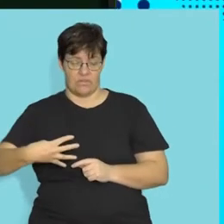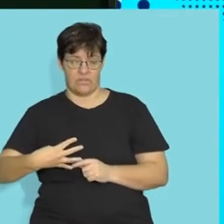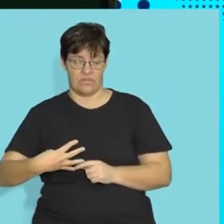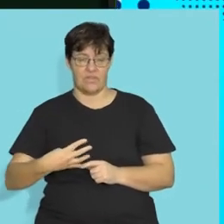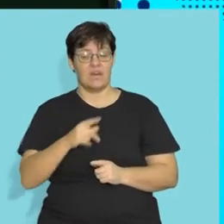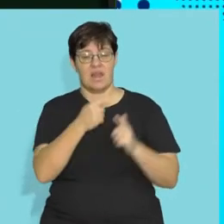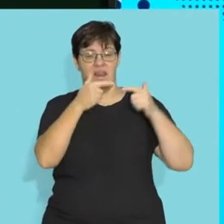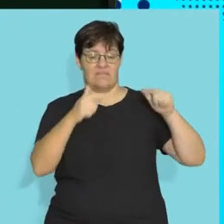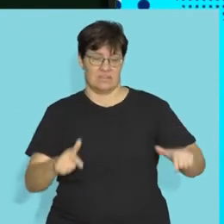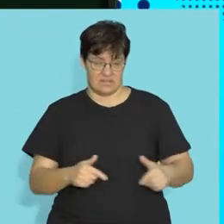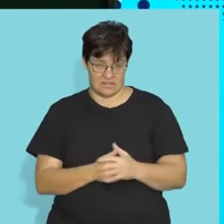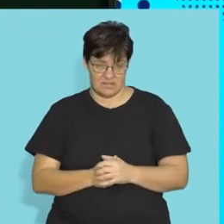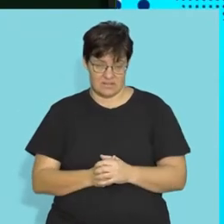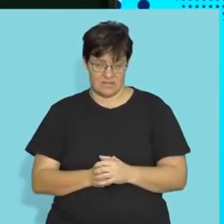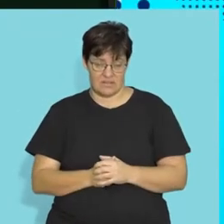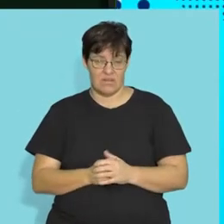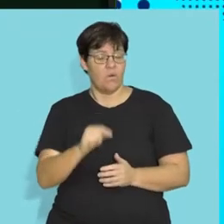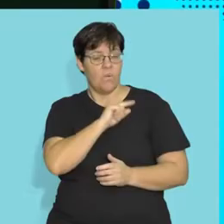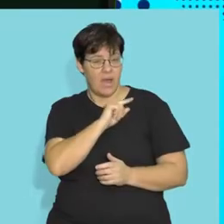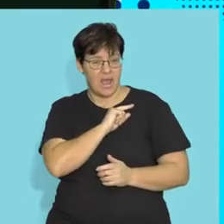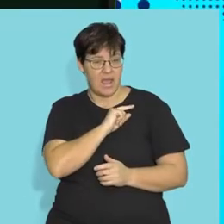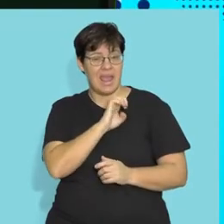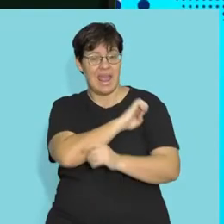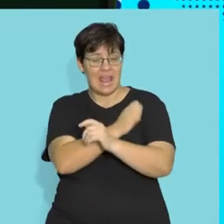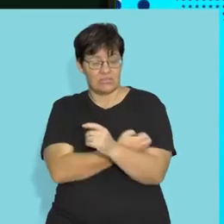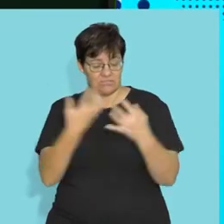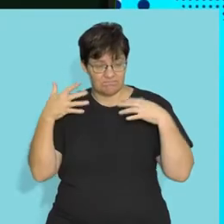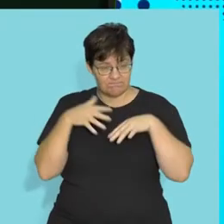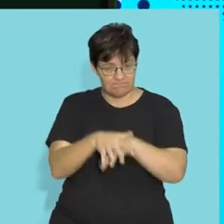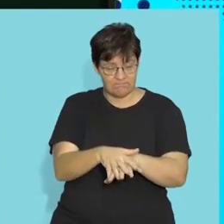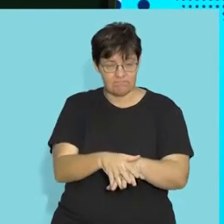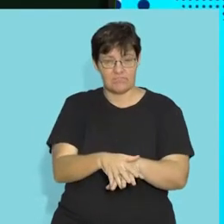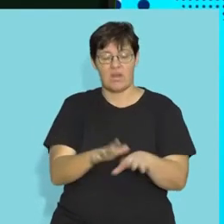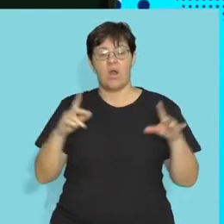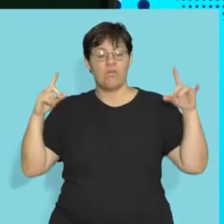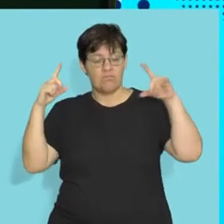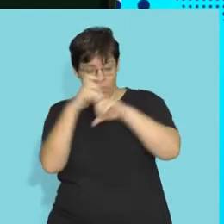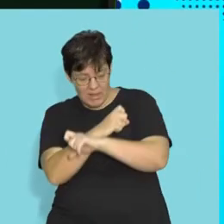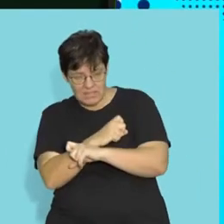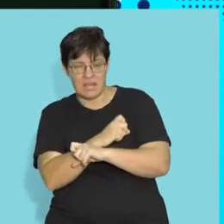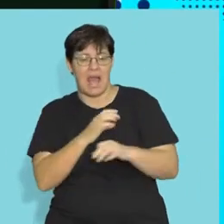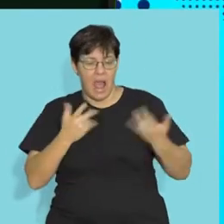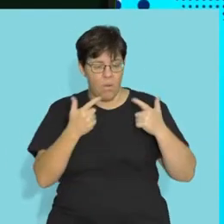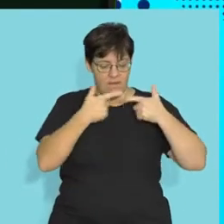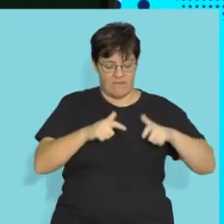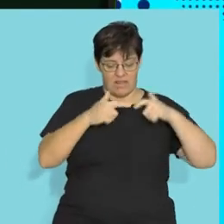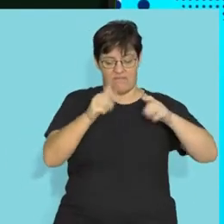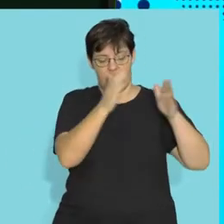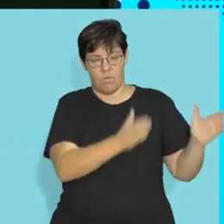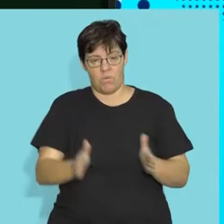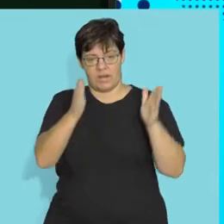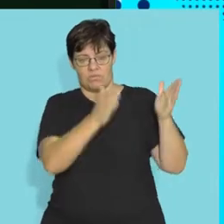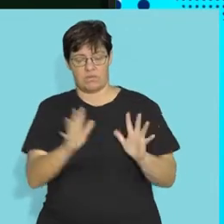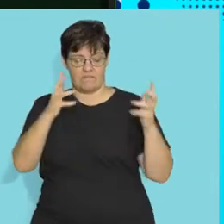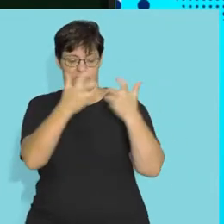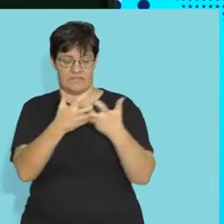levels in most food chains. Because of energy flowing, there has to be a complex nature of the trophic levels being organized.